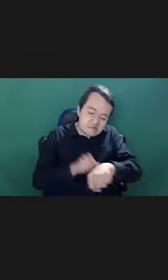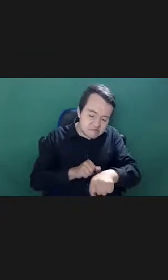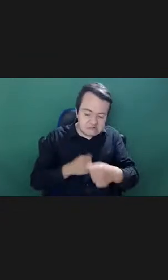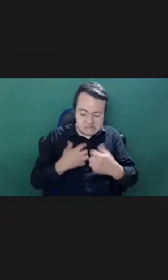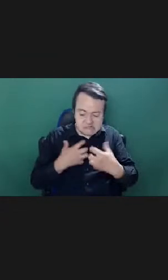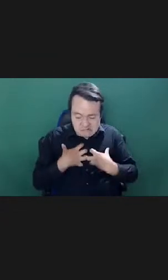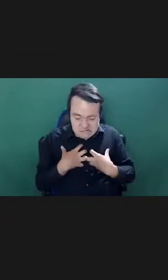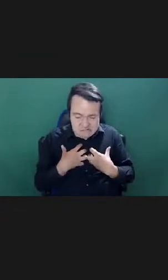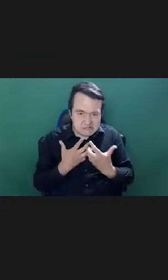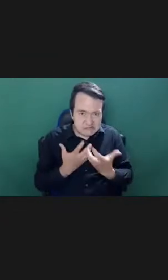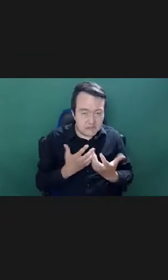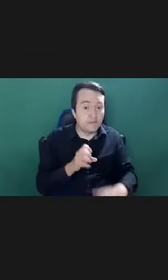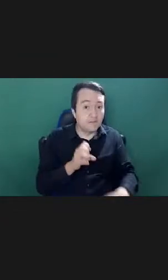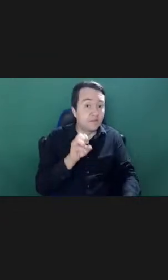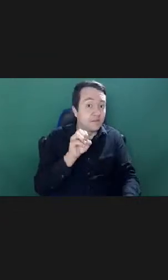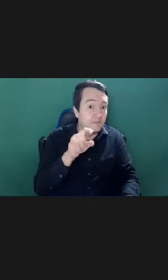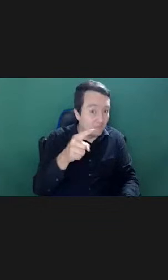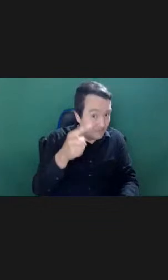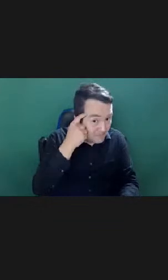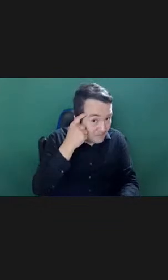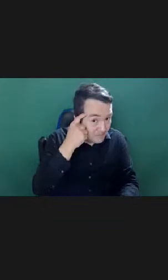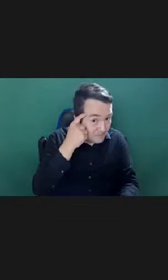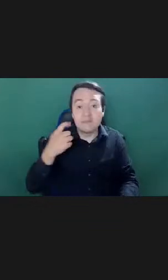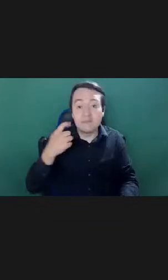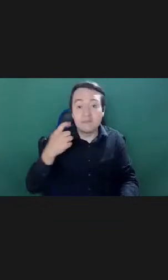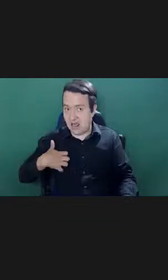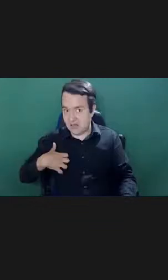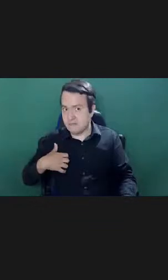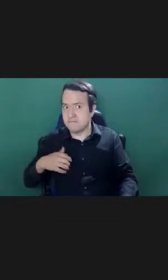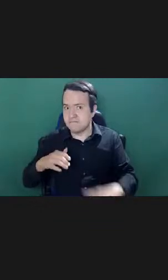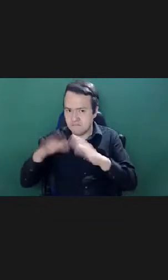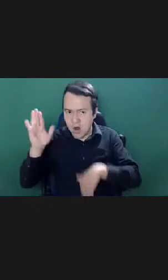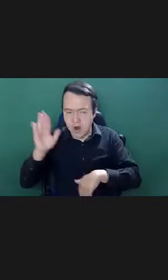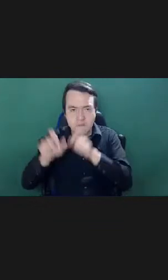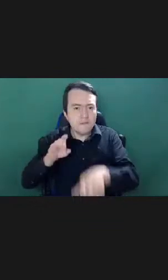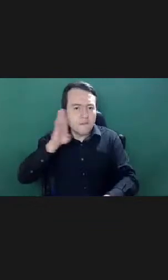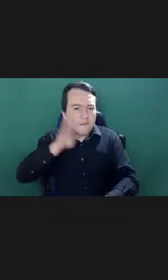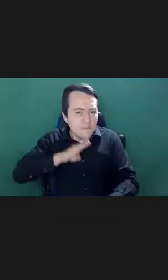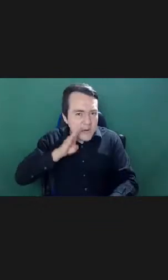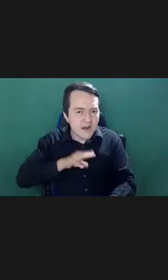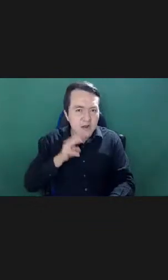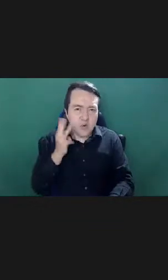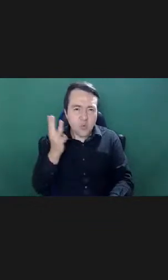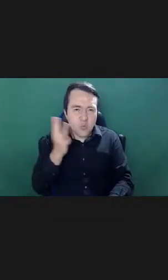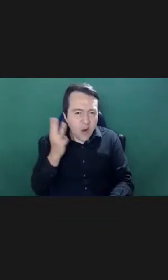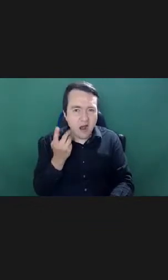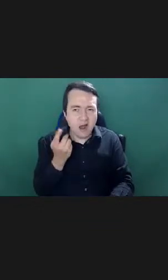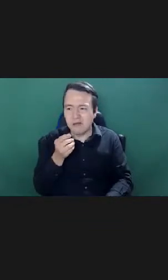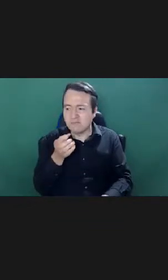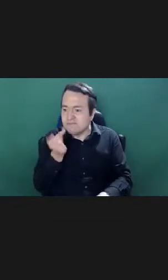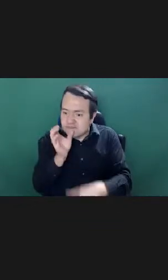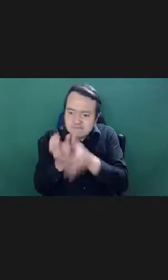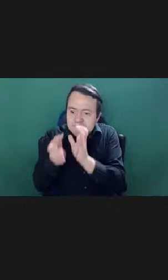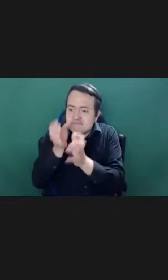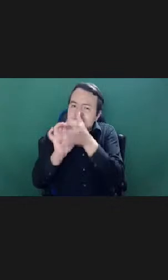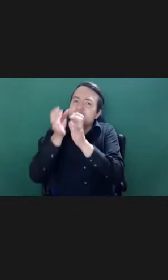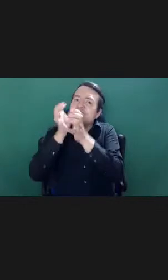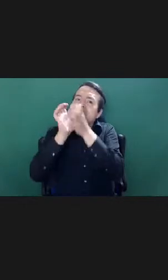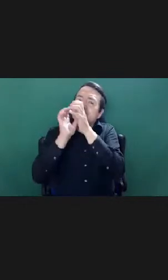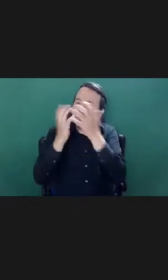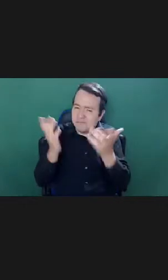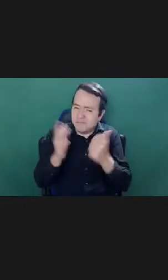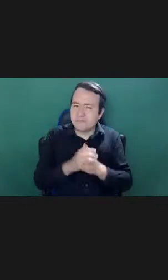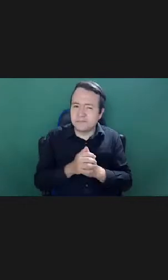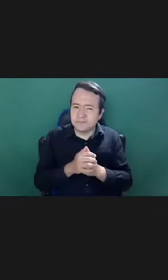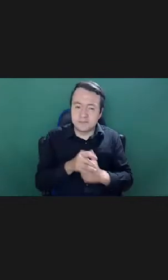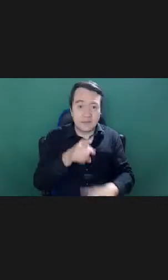another shift for children, epilepsy displacing autism-related disorders as the largest